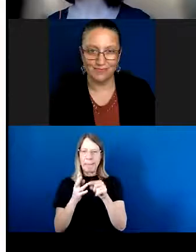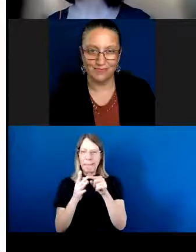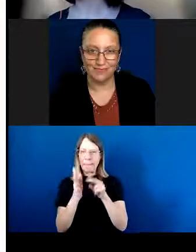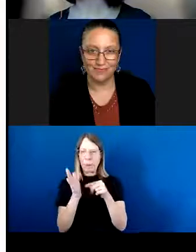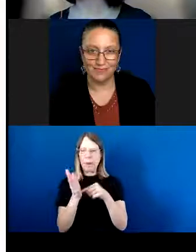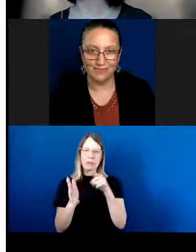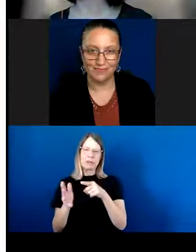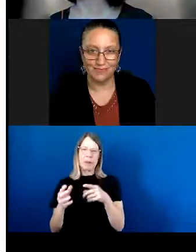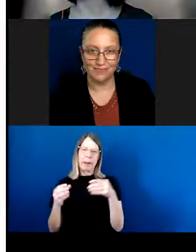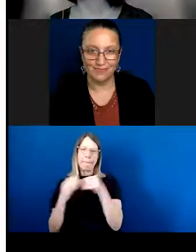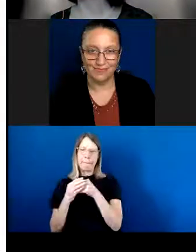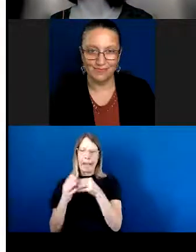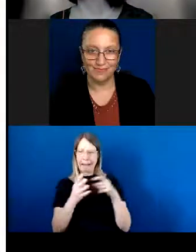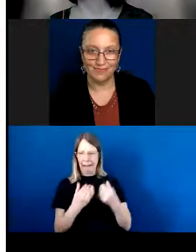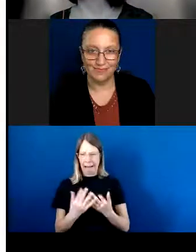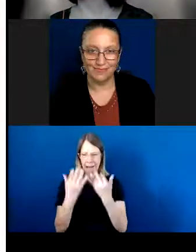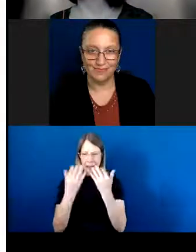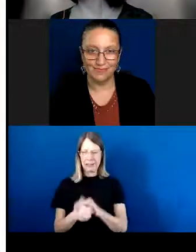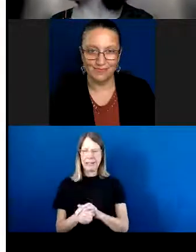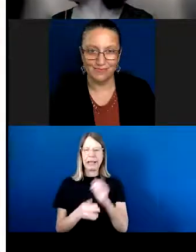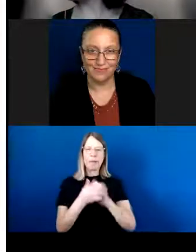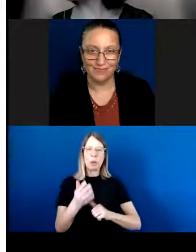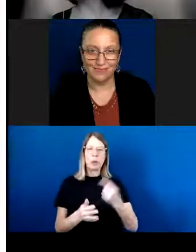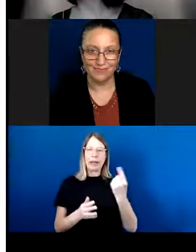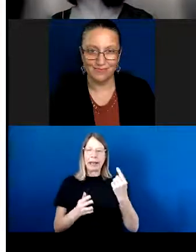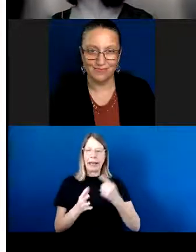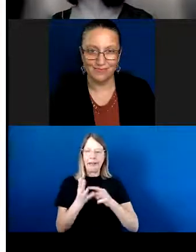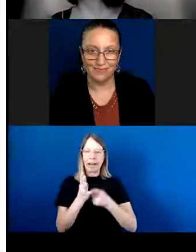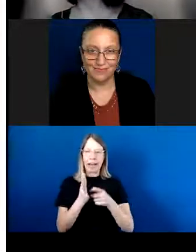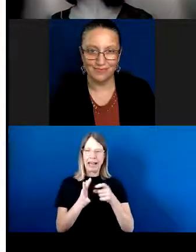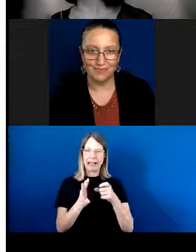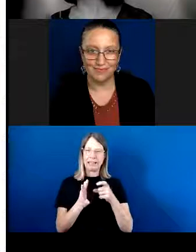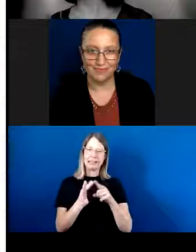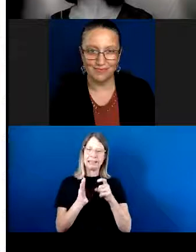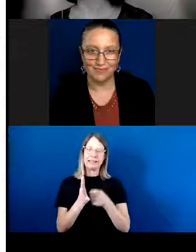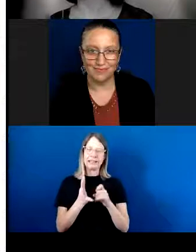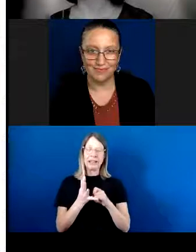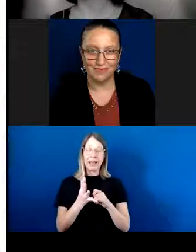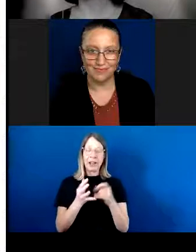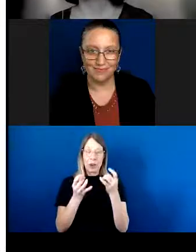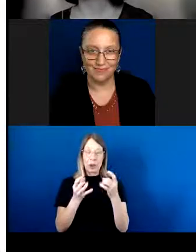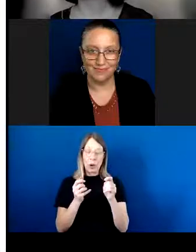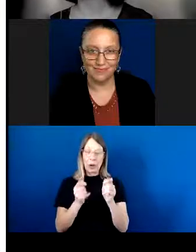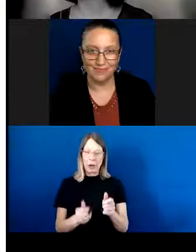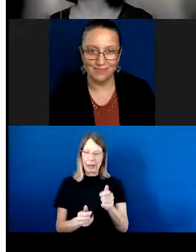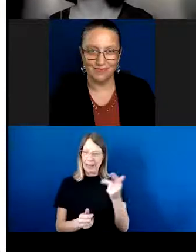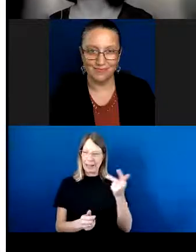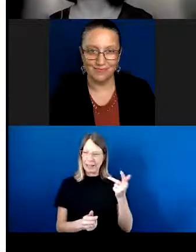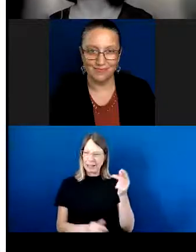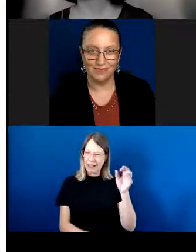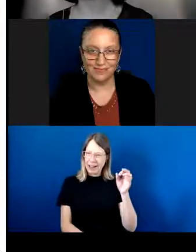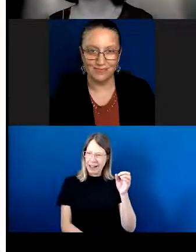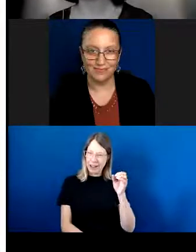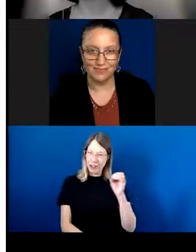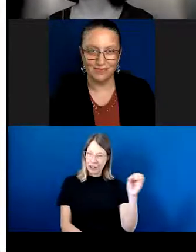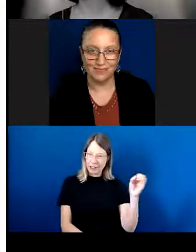Wales. He bought 11 acres on the point in the early 1800s, somehow sticking to the hilltop, but Woolloomooloo sticking